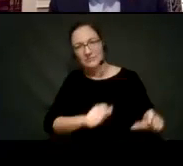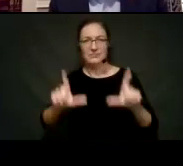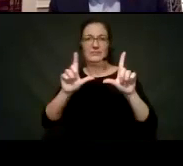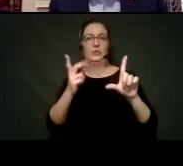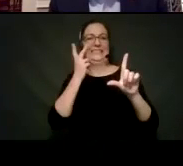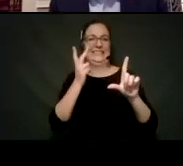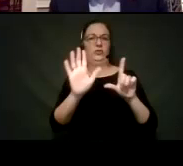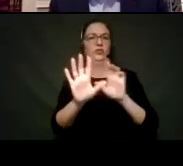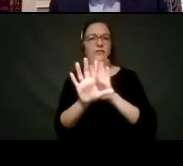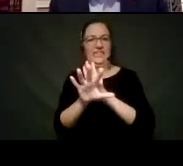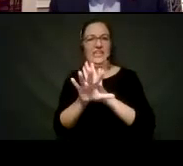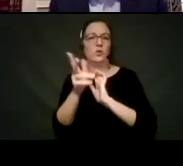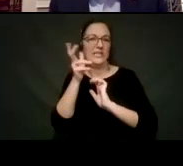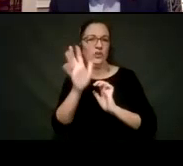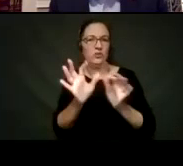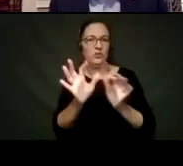as well.